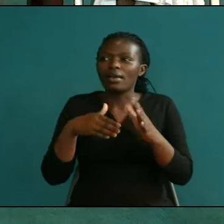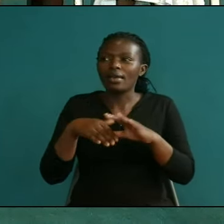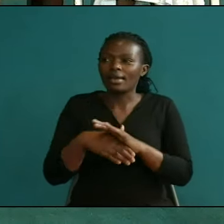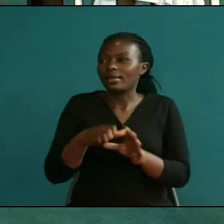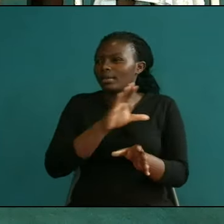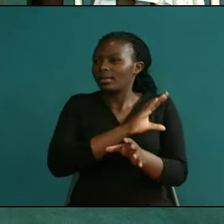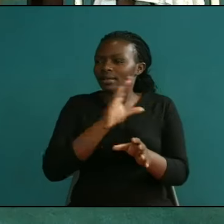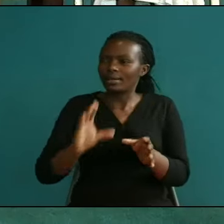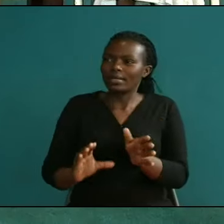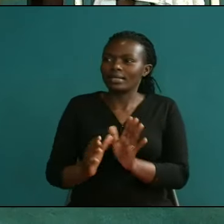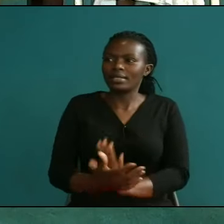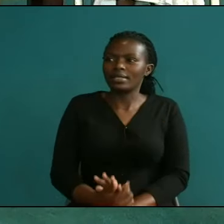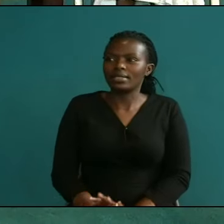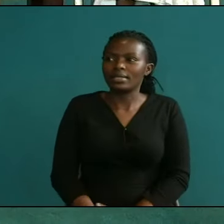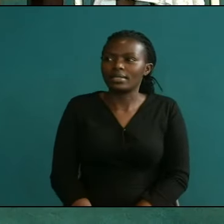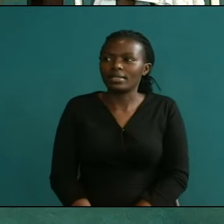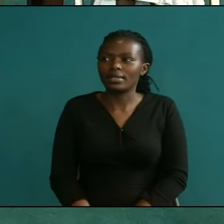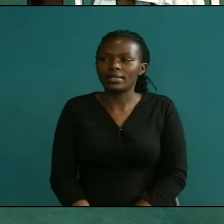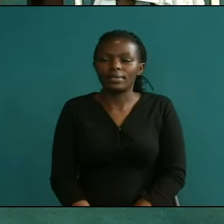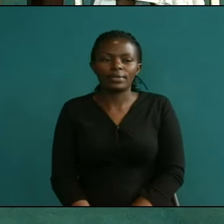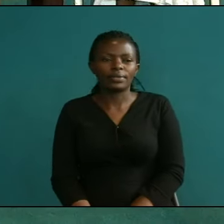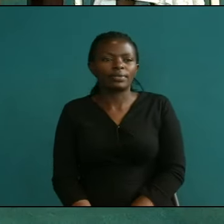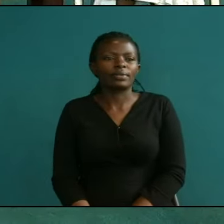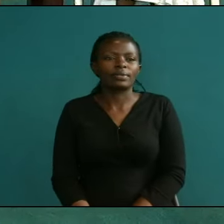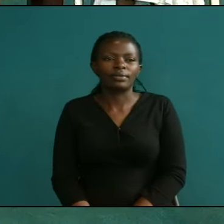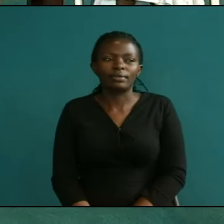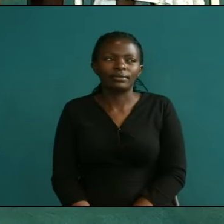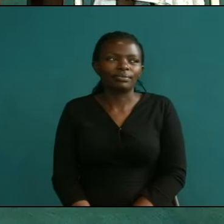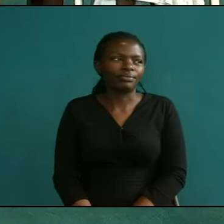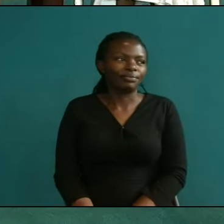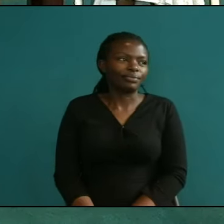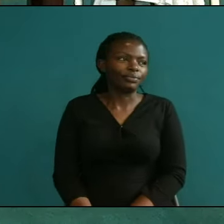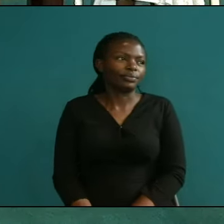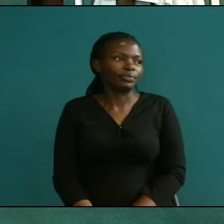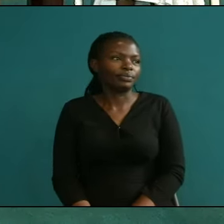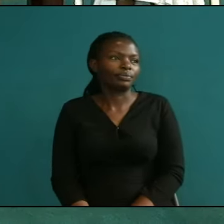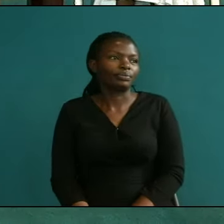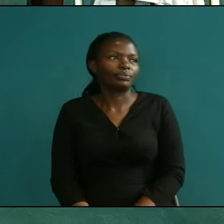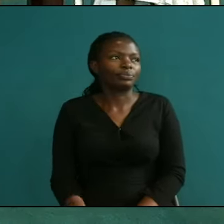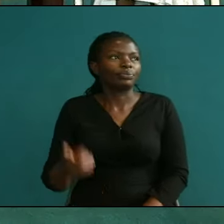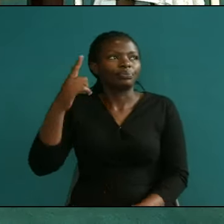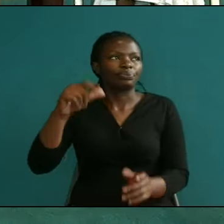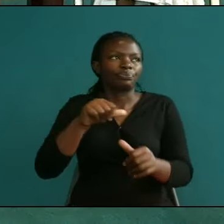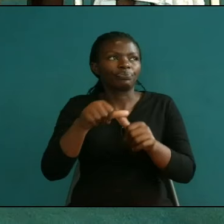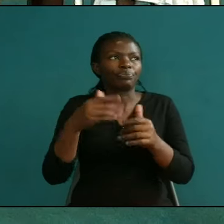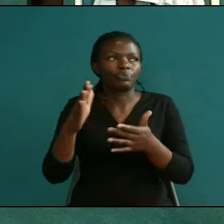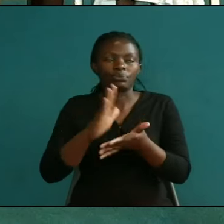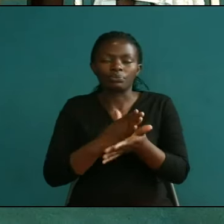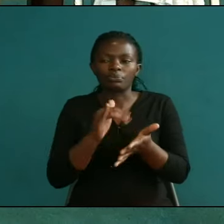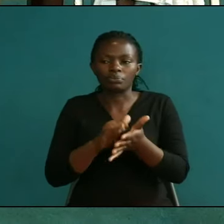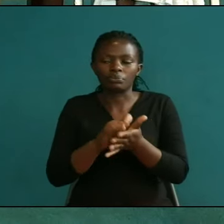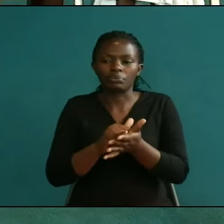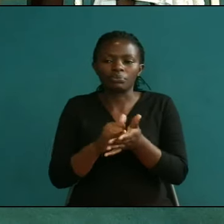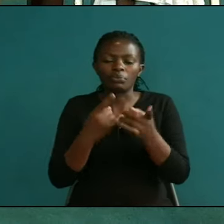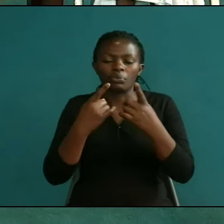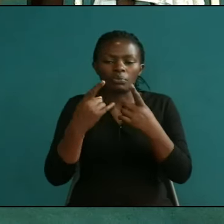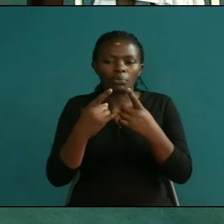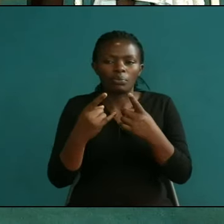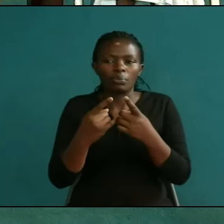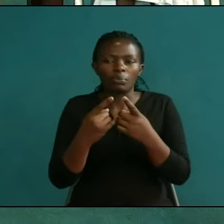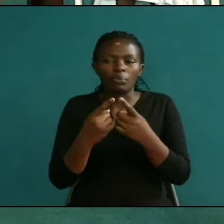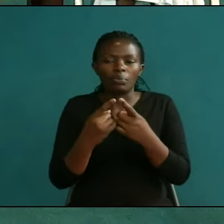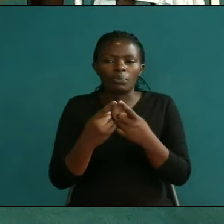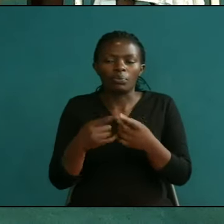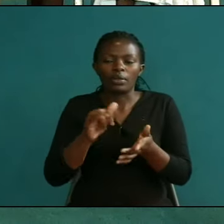So, thinking about that, I quote the verse that says, let him take hold of my strength, that he may make peace with